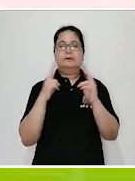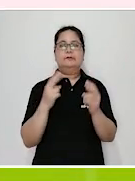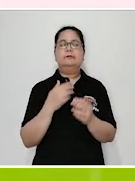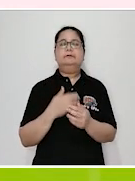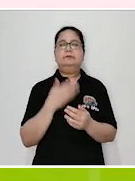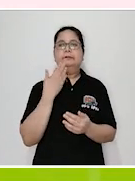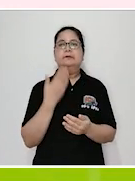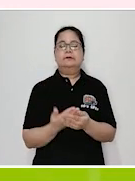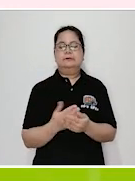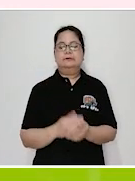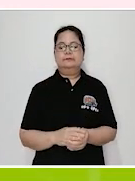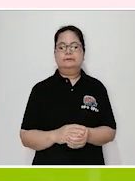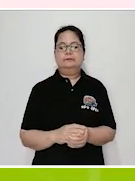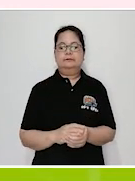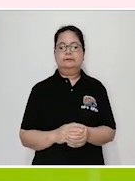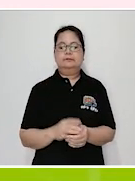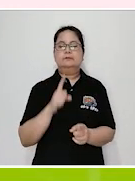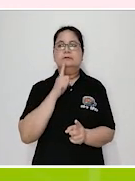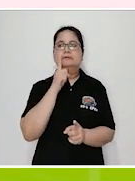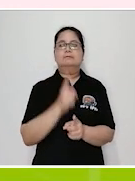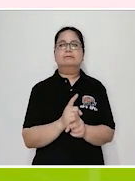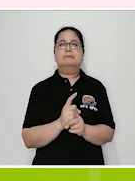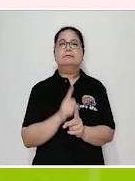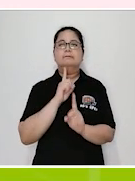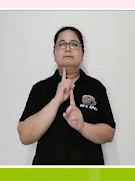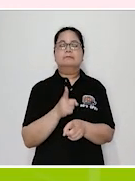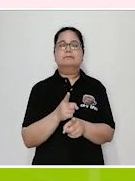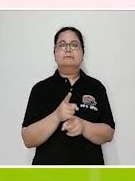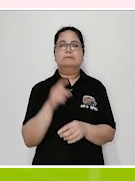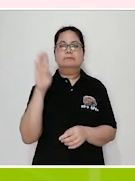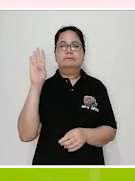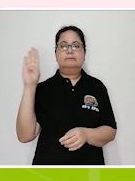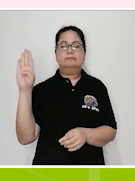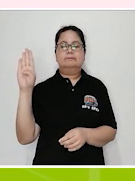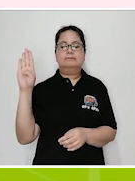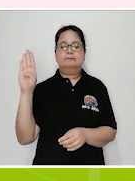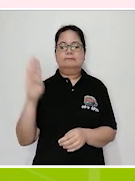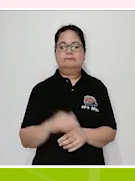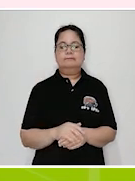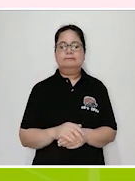Very clever! The correct answer is letter B.